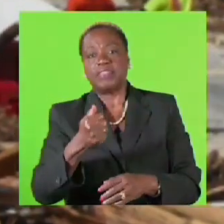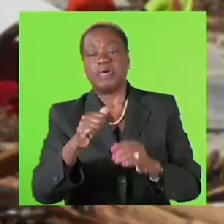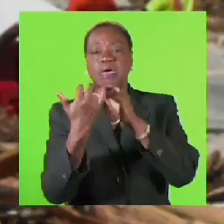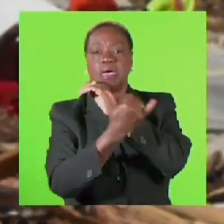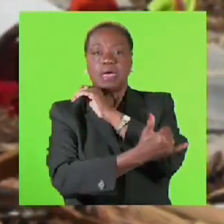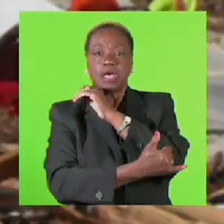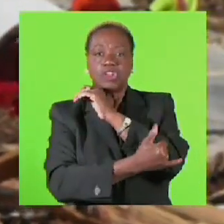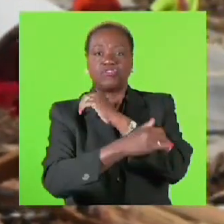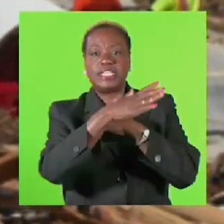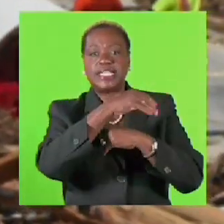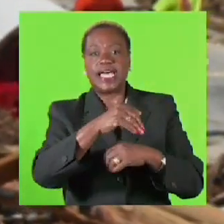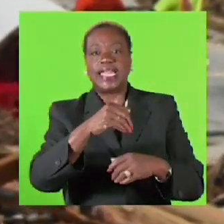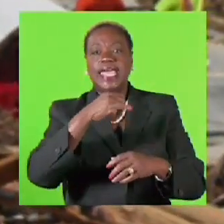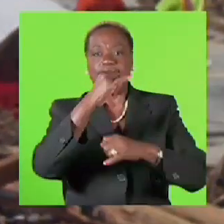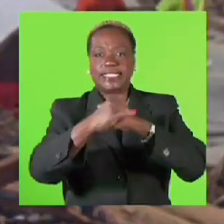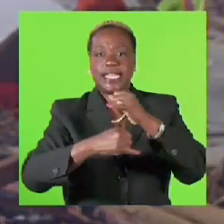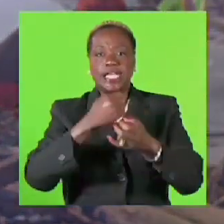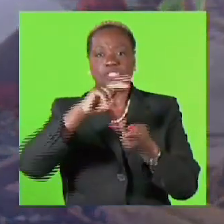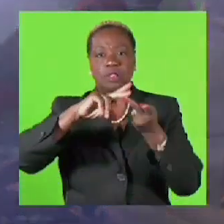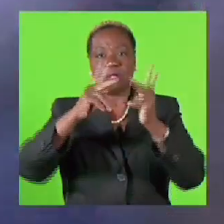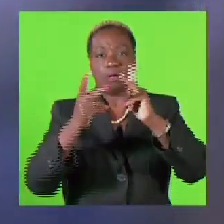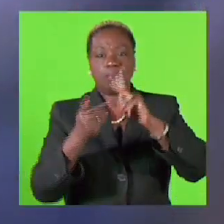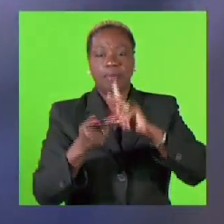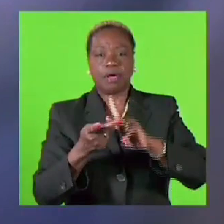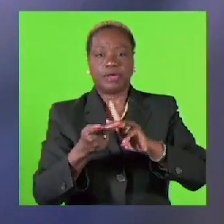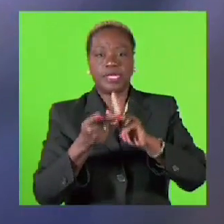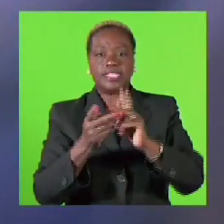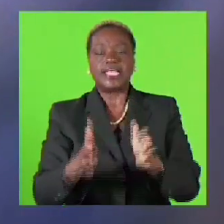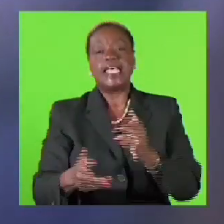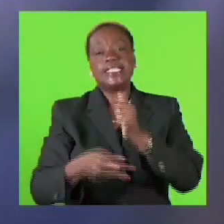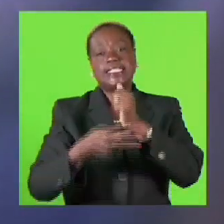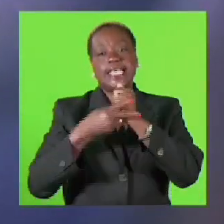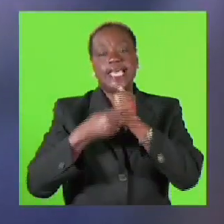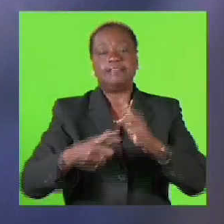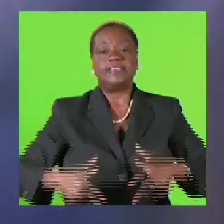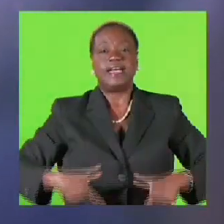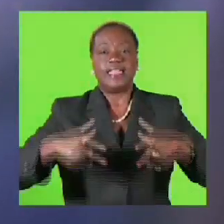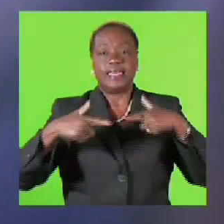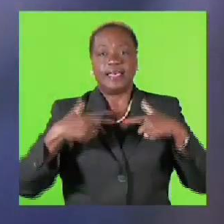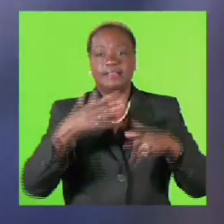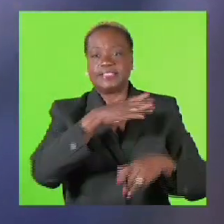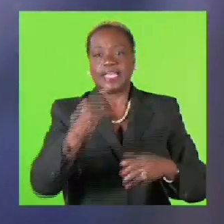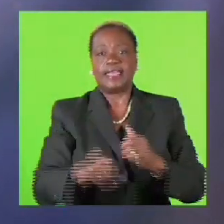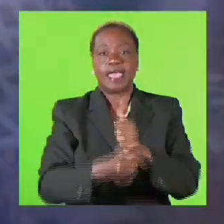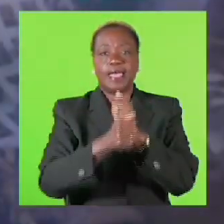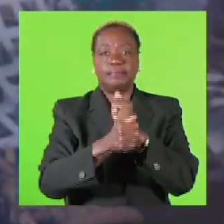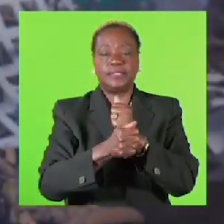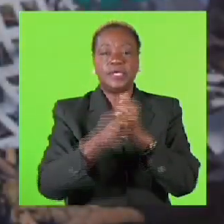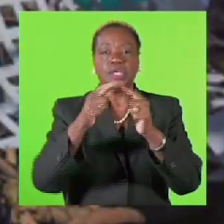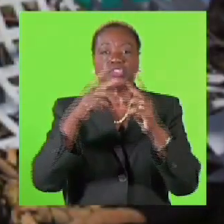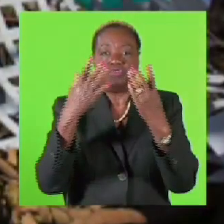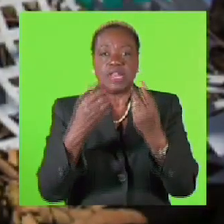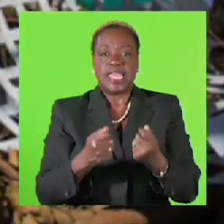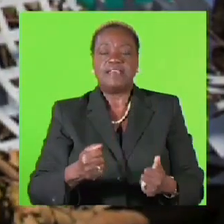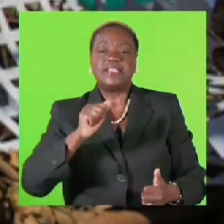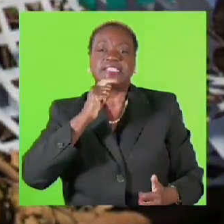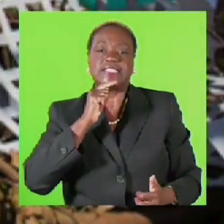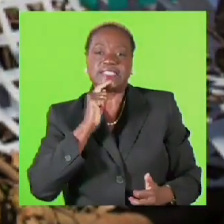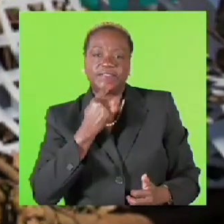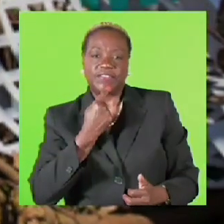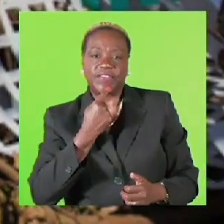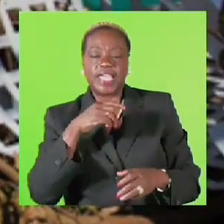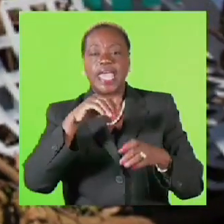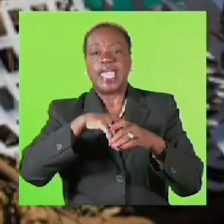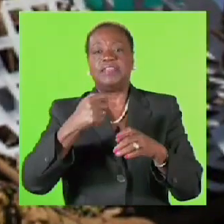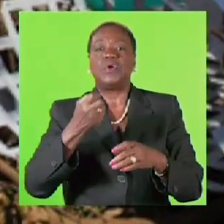other countries and international partners saved lives and helped to relieve suffering in